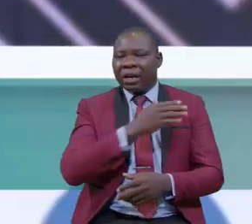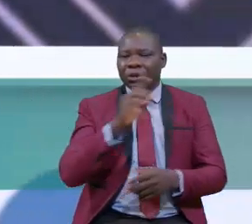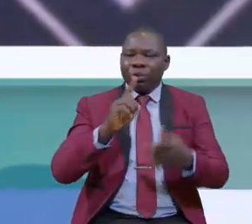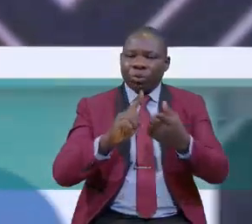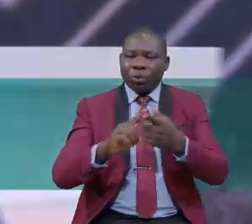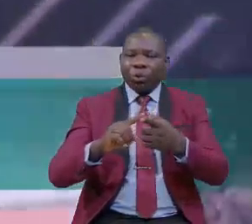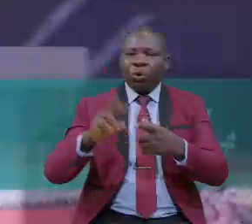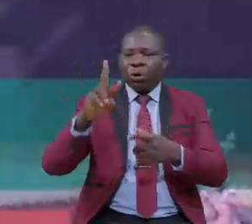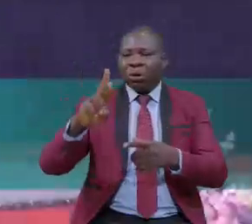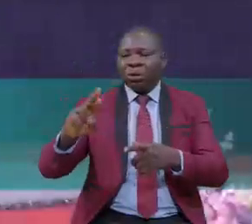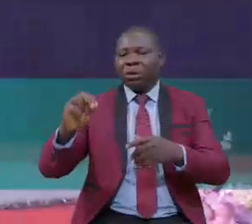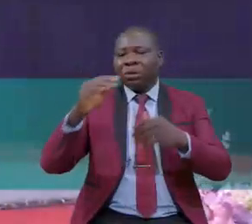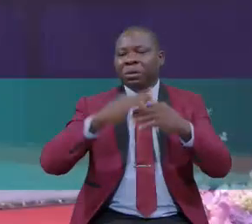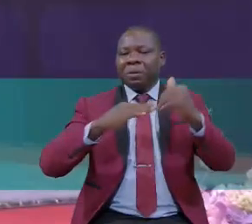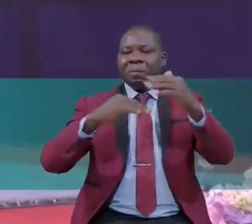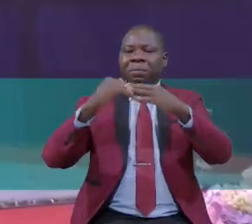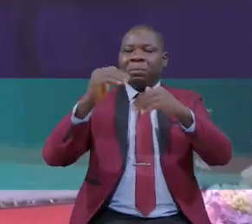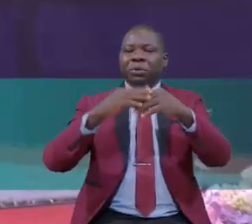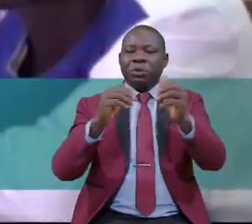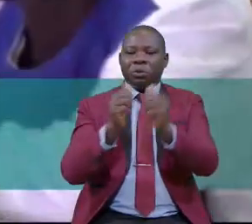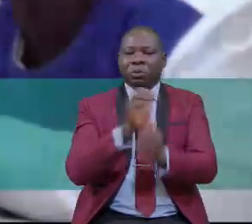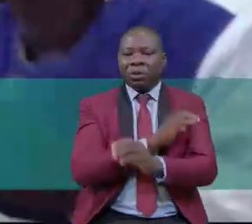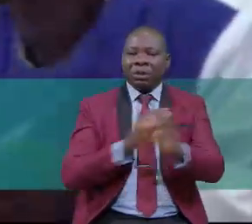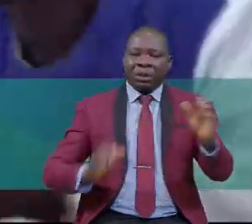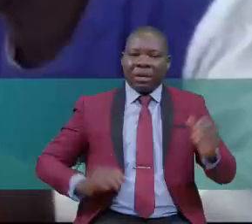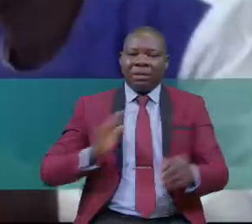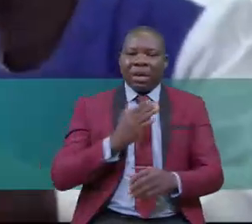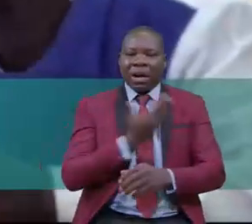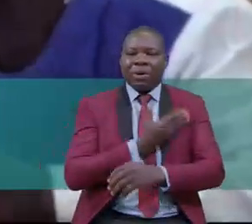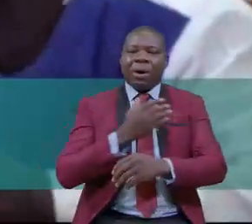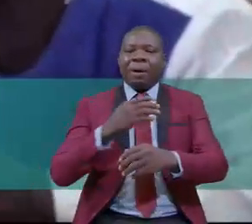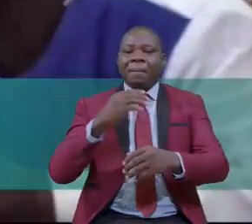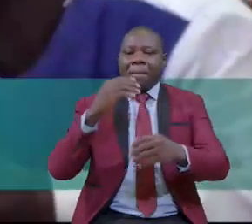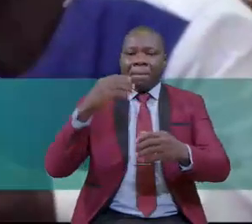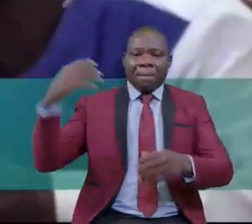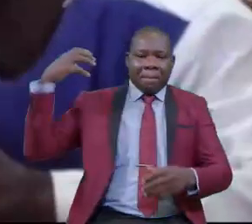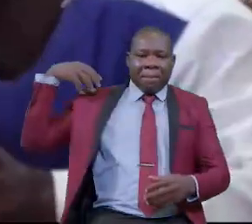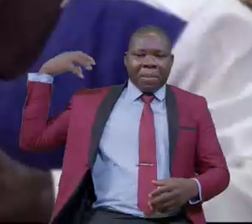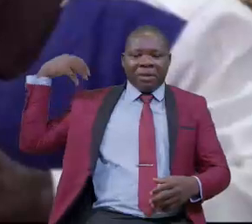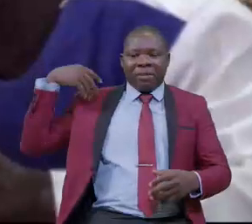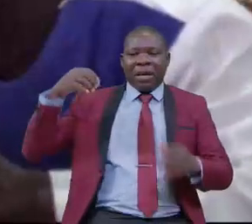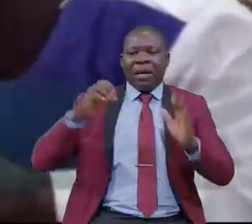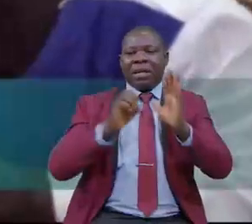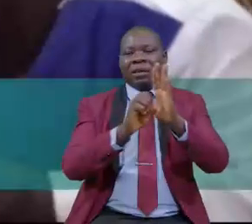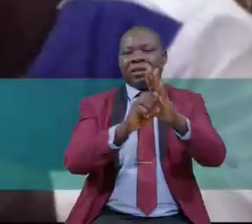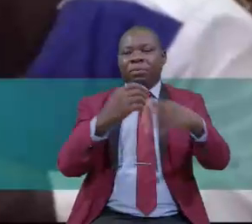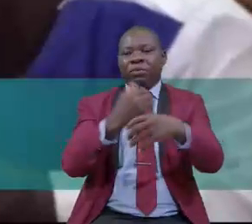maker, he'll do it in your life. Look at number one. Number one, it's renewal